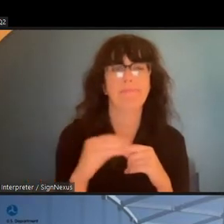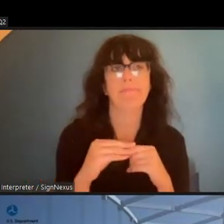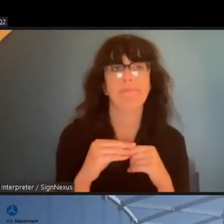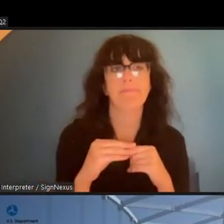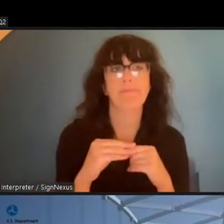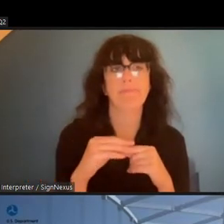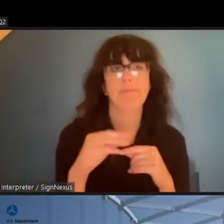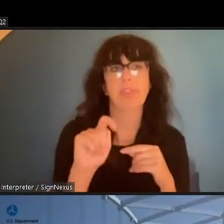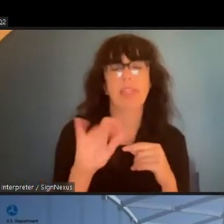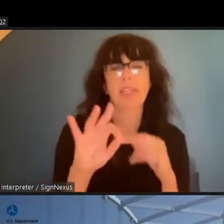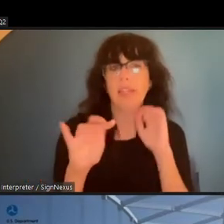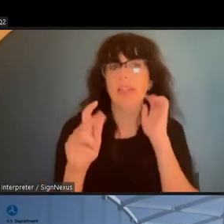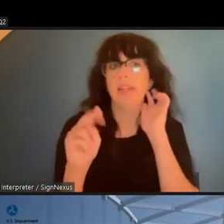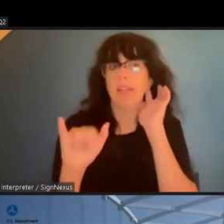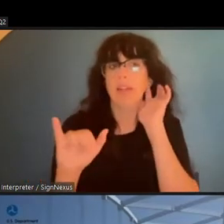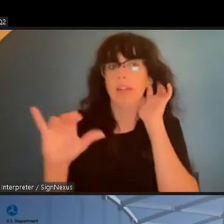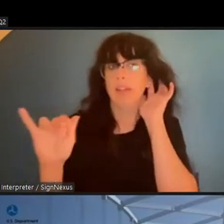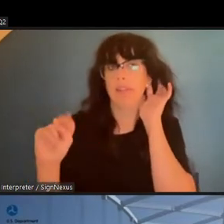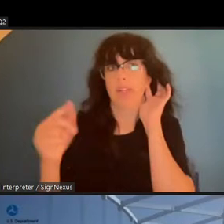tiffany zhang